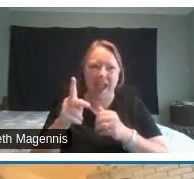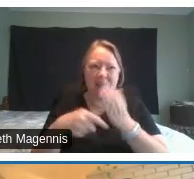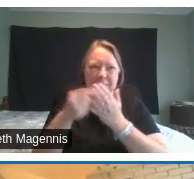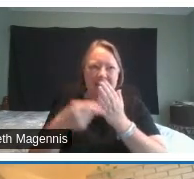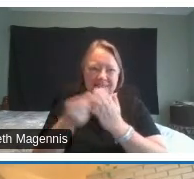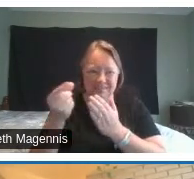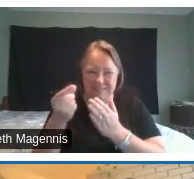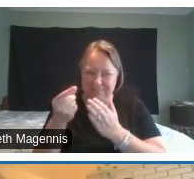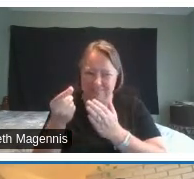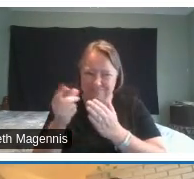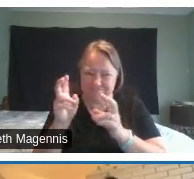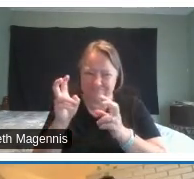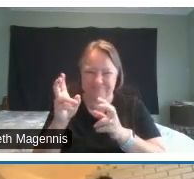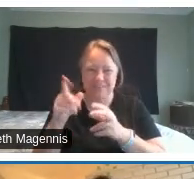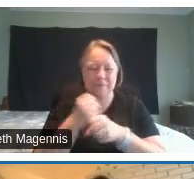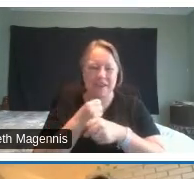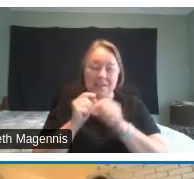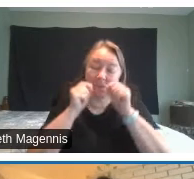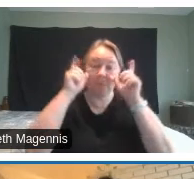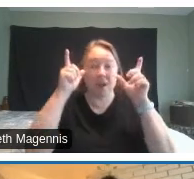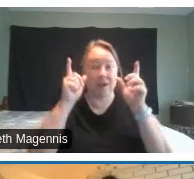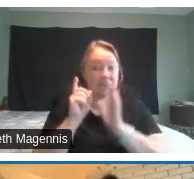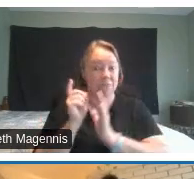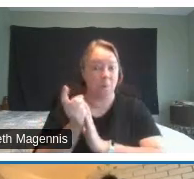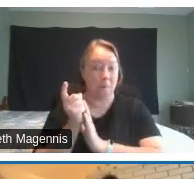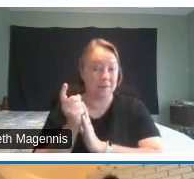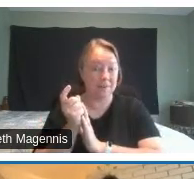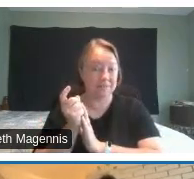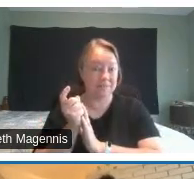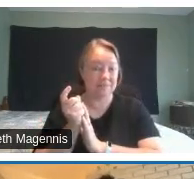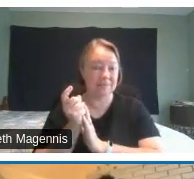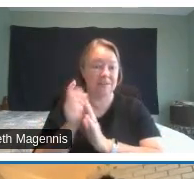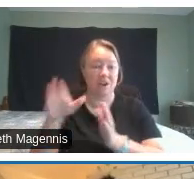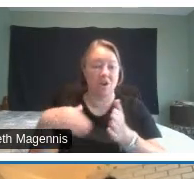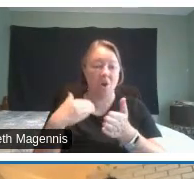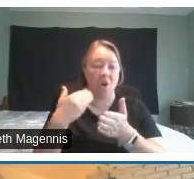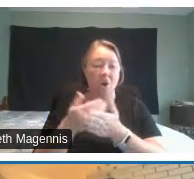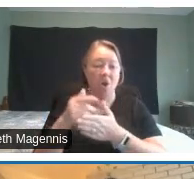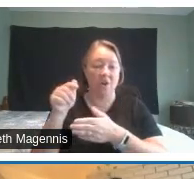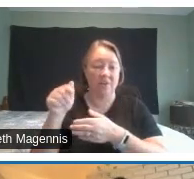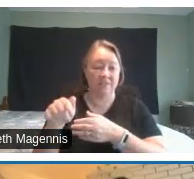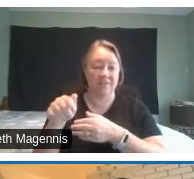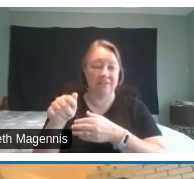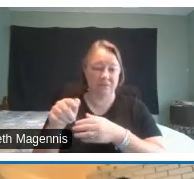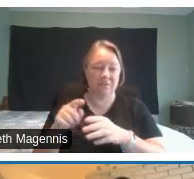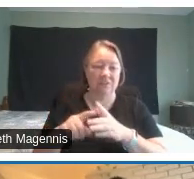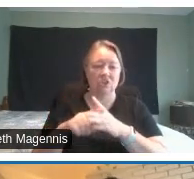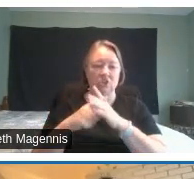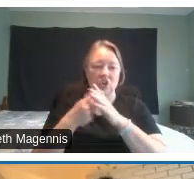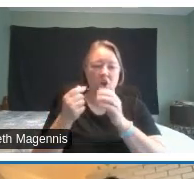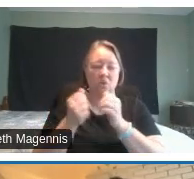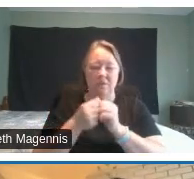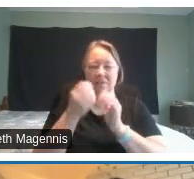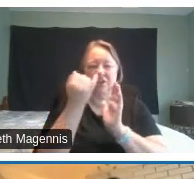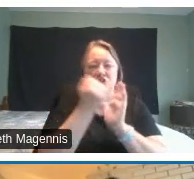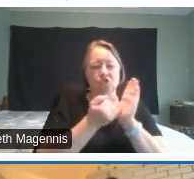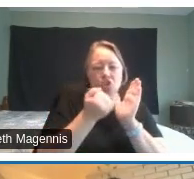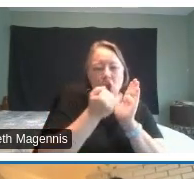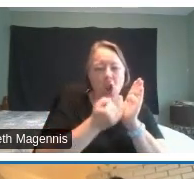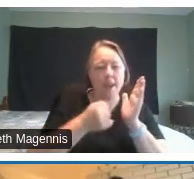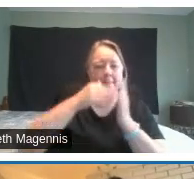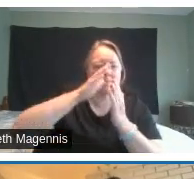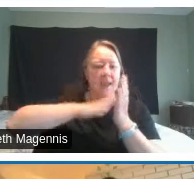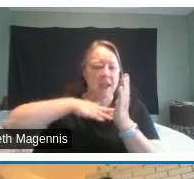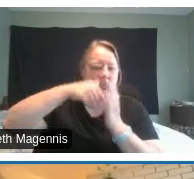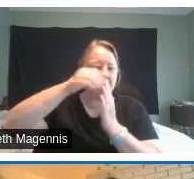surprising moment of it. And all of this with like starting with drawing, with painting,